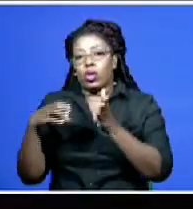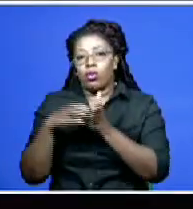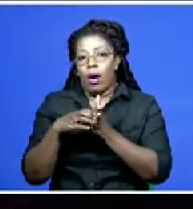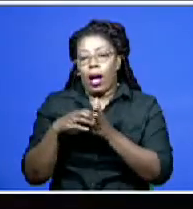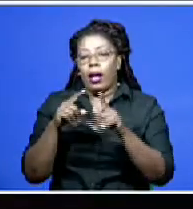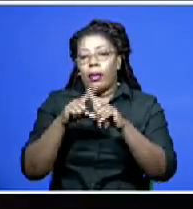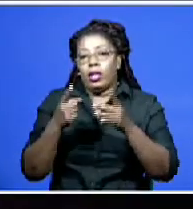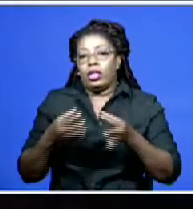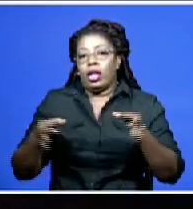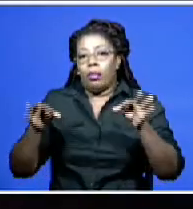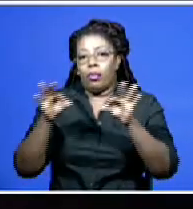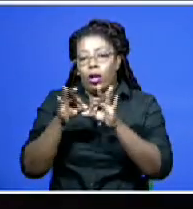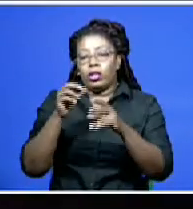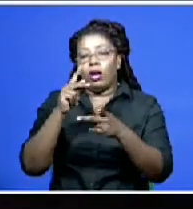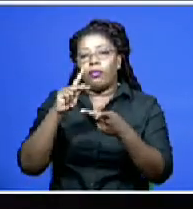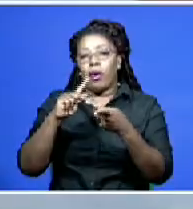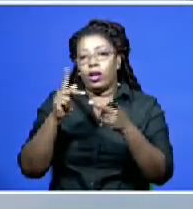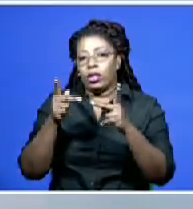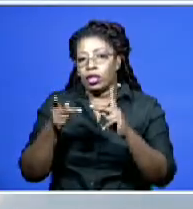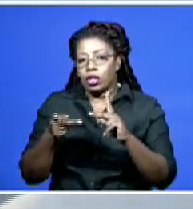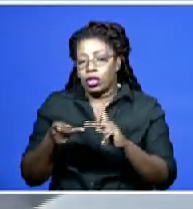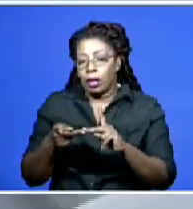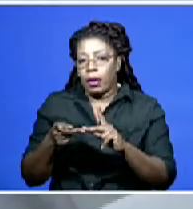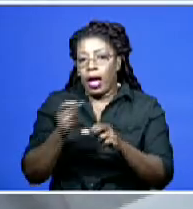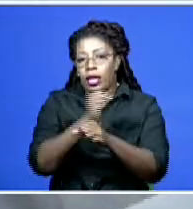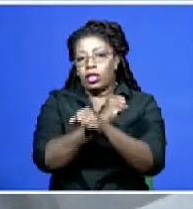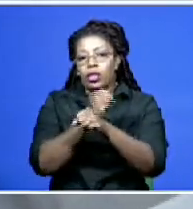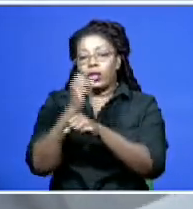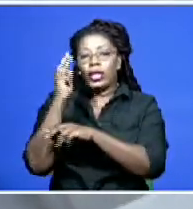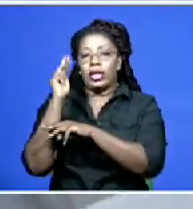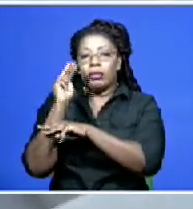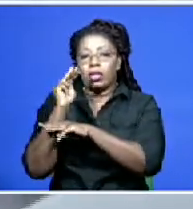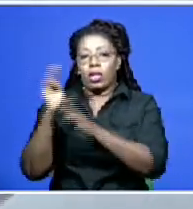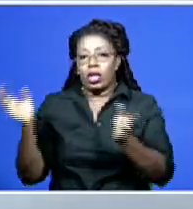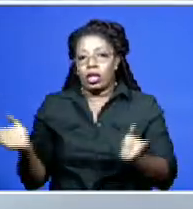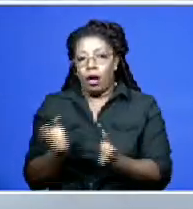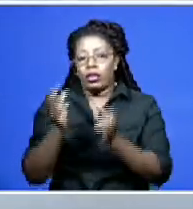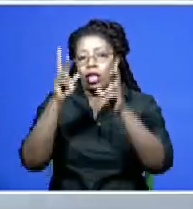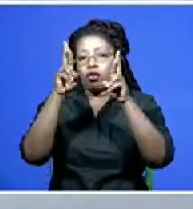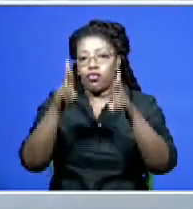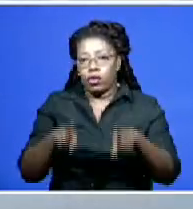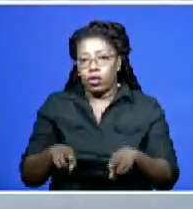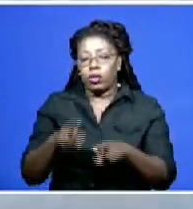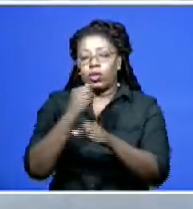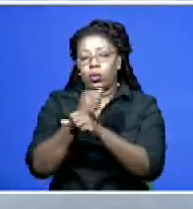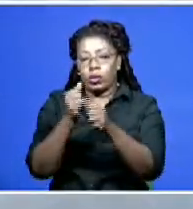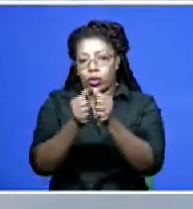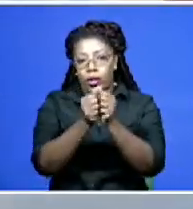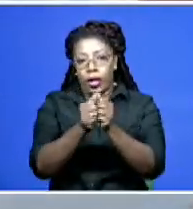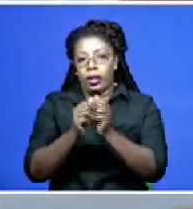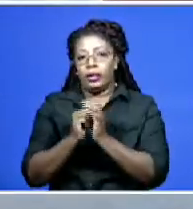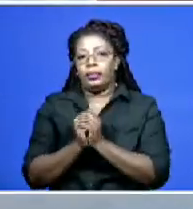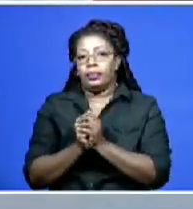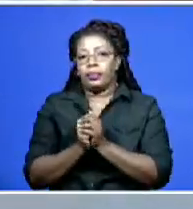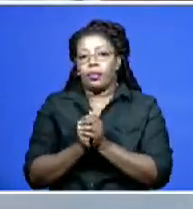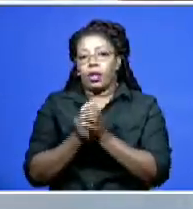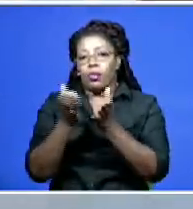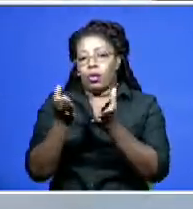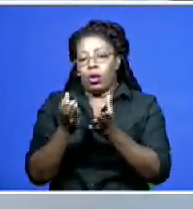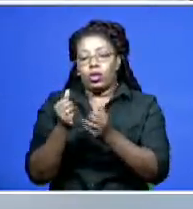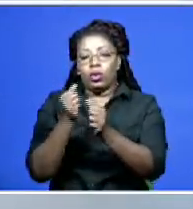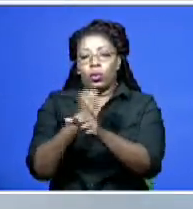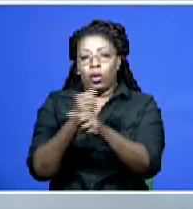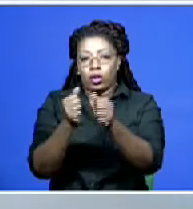stress the importance of partnership, and the National Security Minister is urging residents to cooperate. We want to work together in